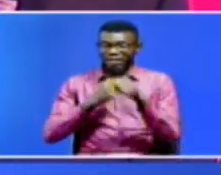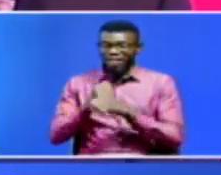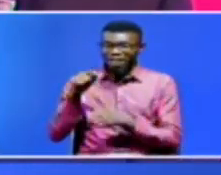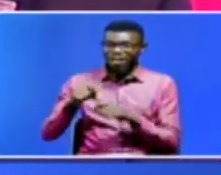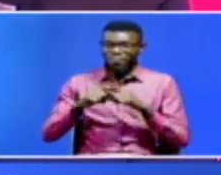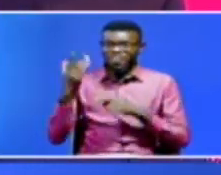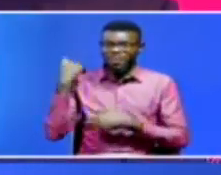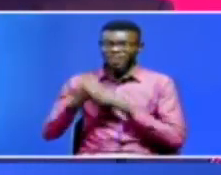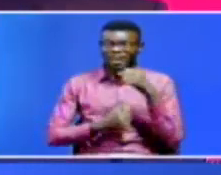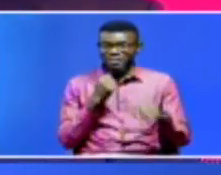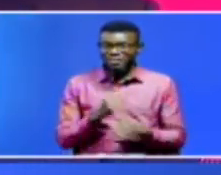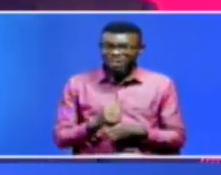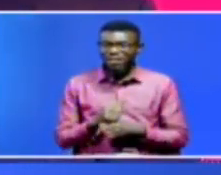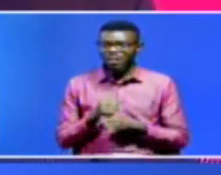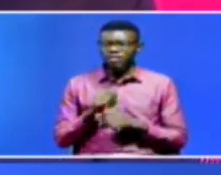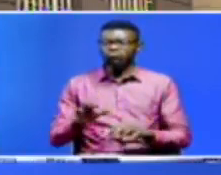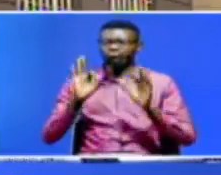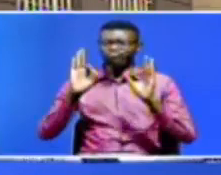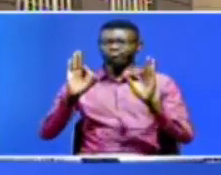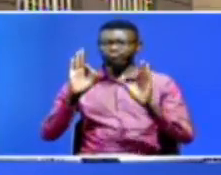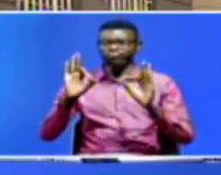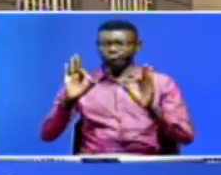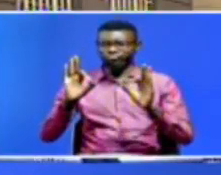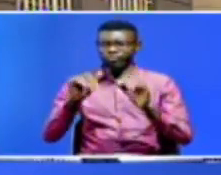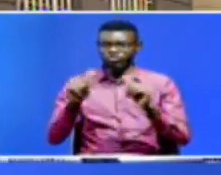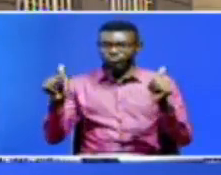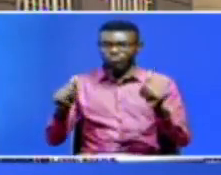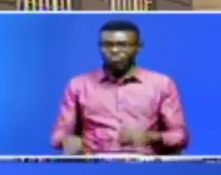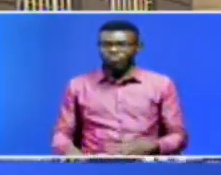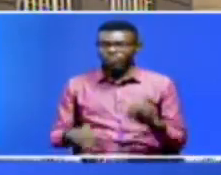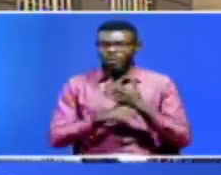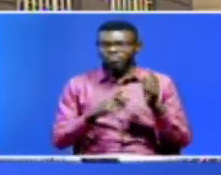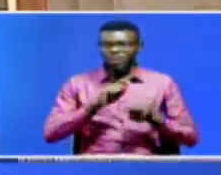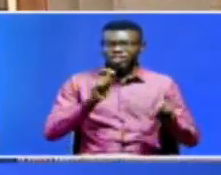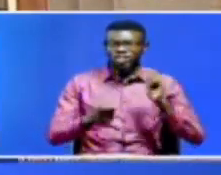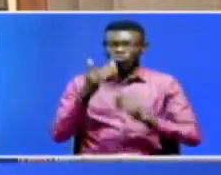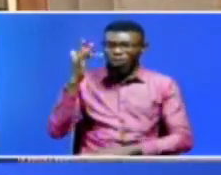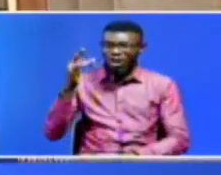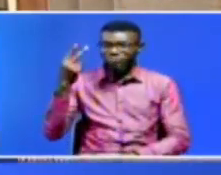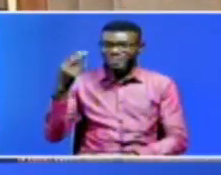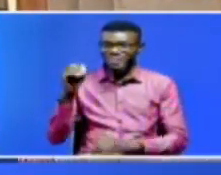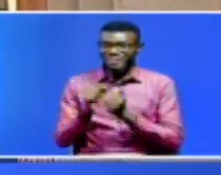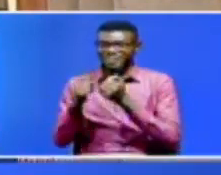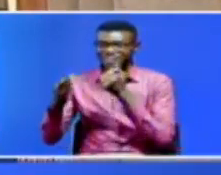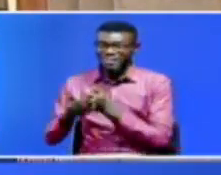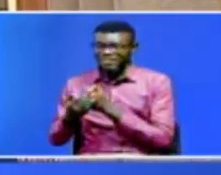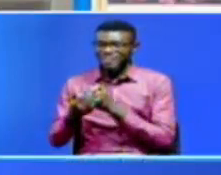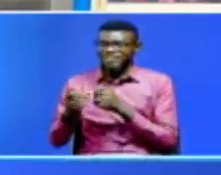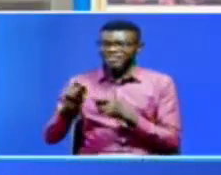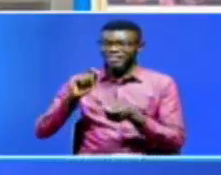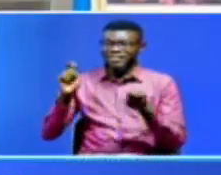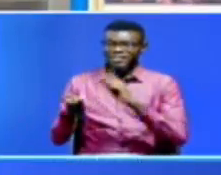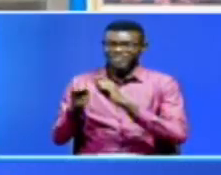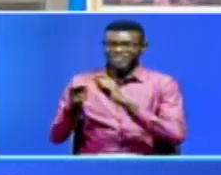they were the best performing stock in the banking sector. The change of name follows a 2018 decision by the parent company, ABSA